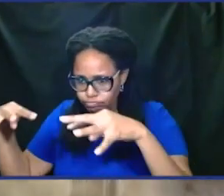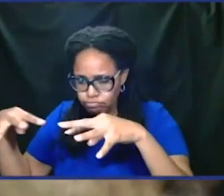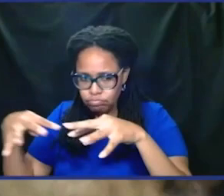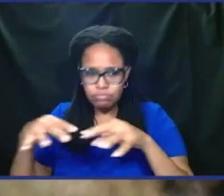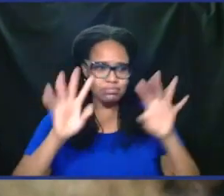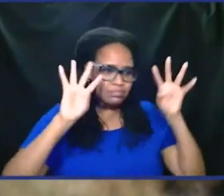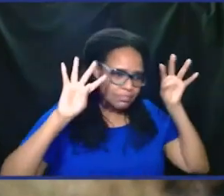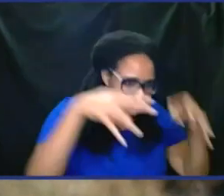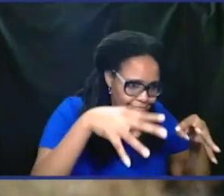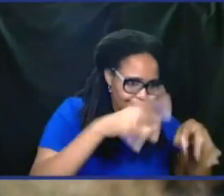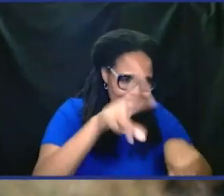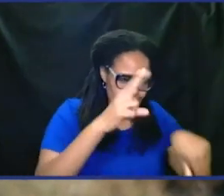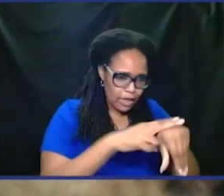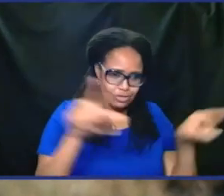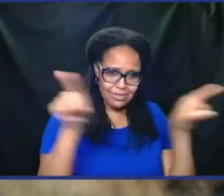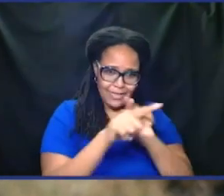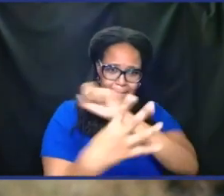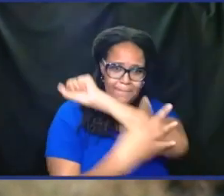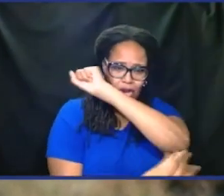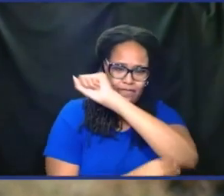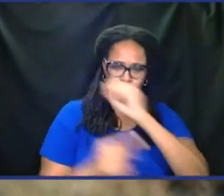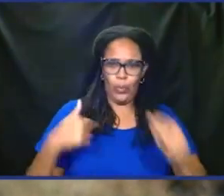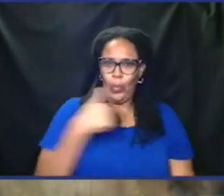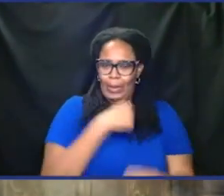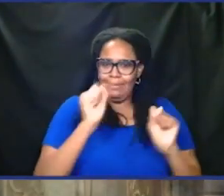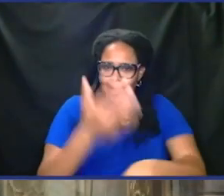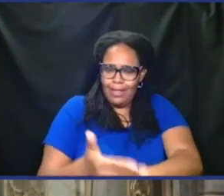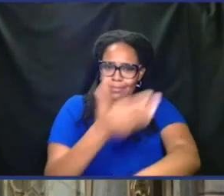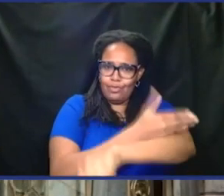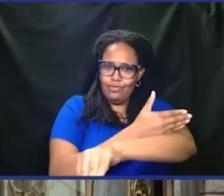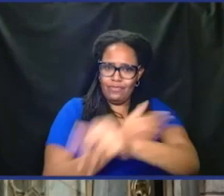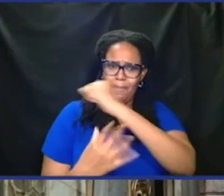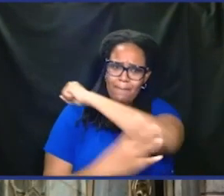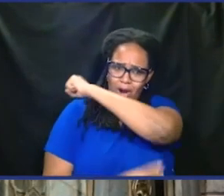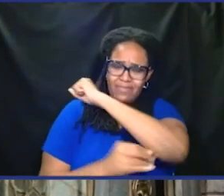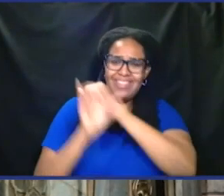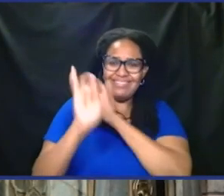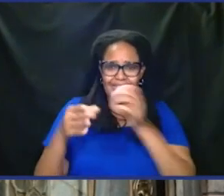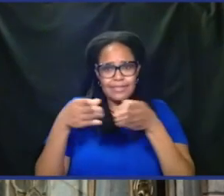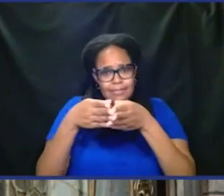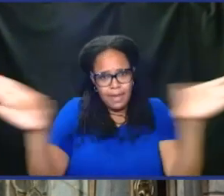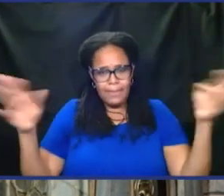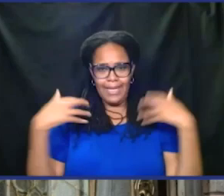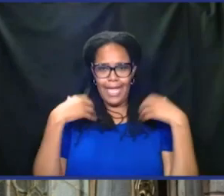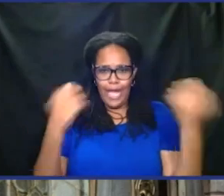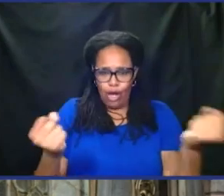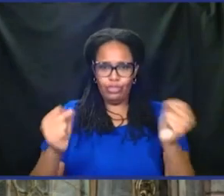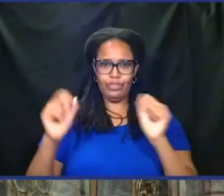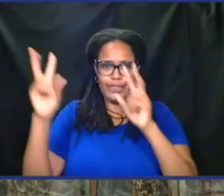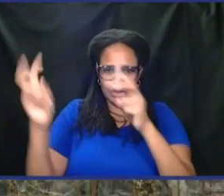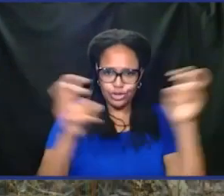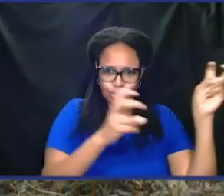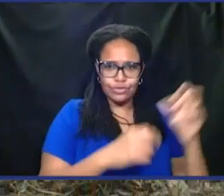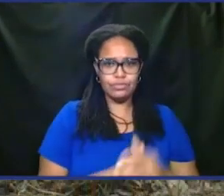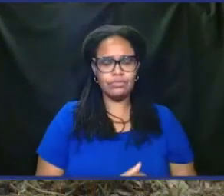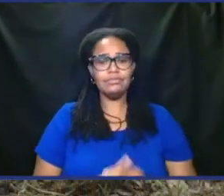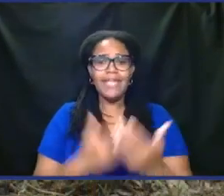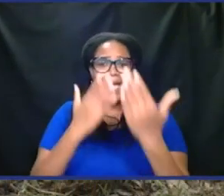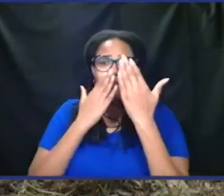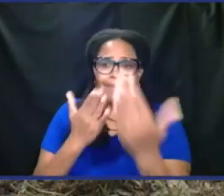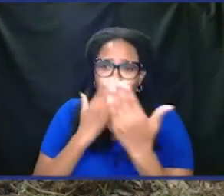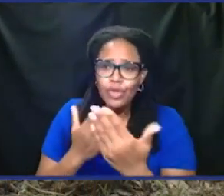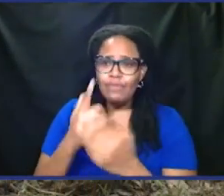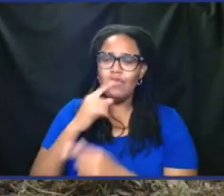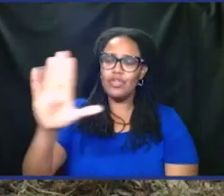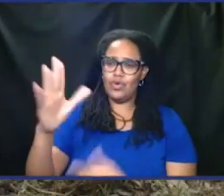doing fine. Poverty is a public health crisis. So thank you, Jayvon Muhammad, for your dedication and your advocacy